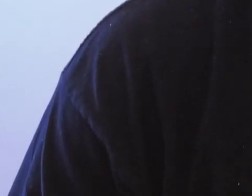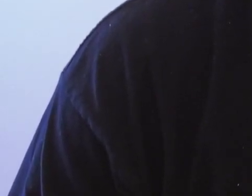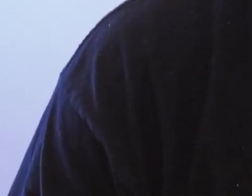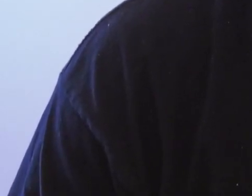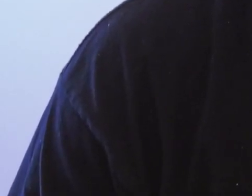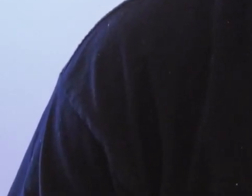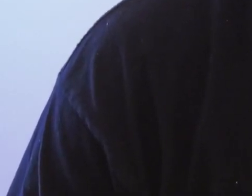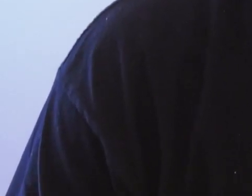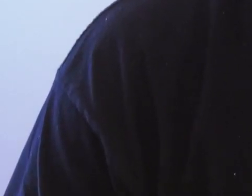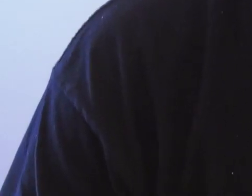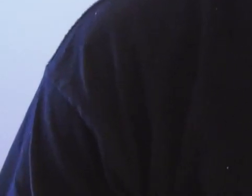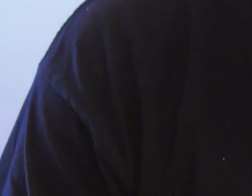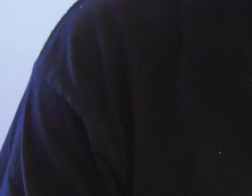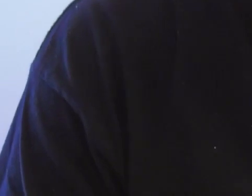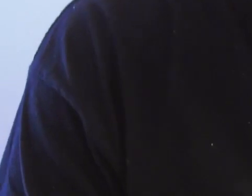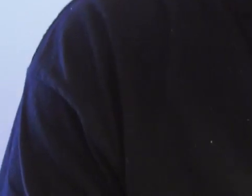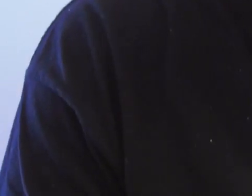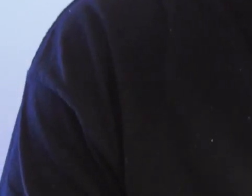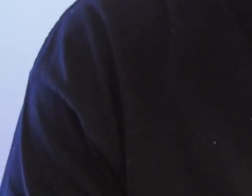I just